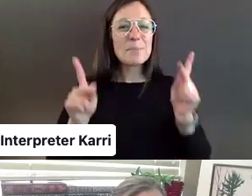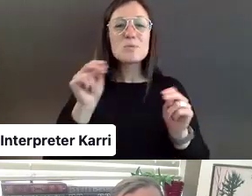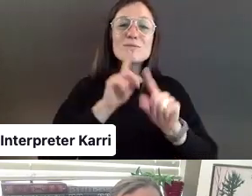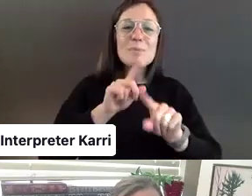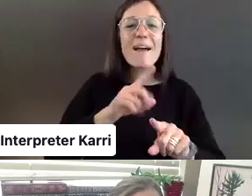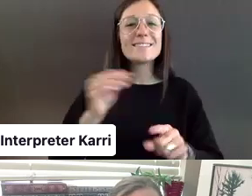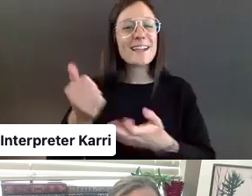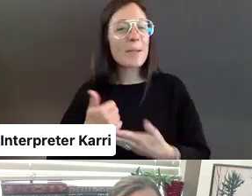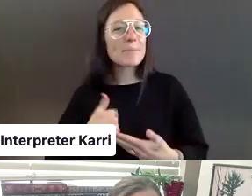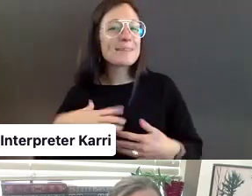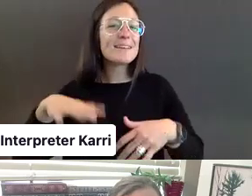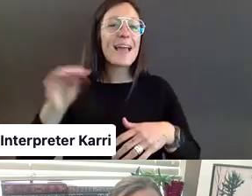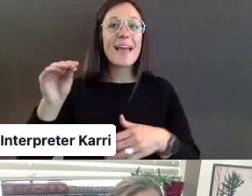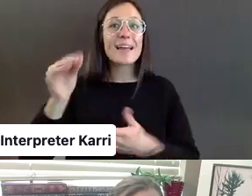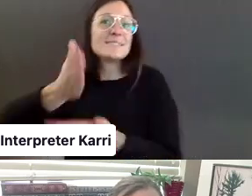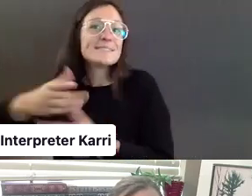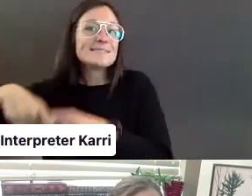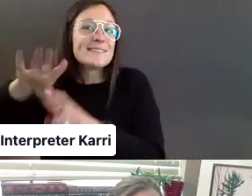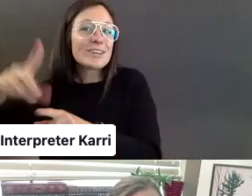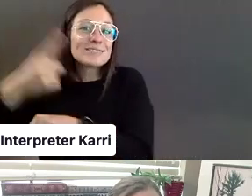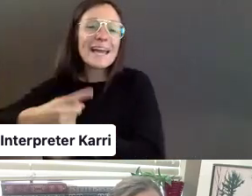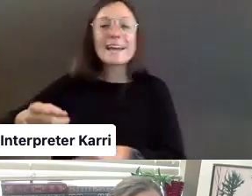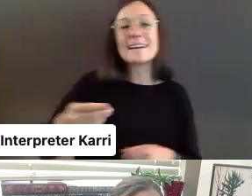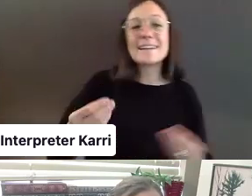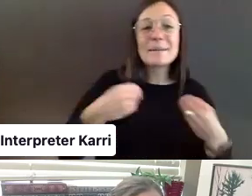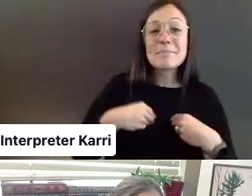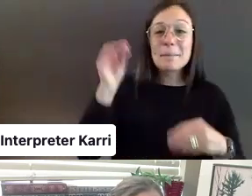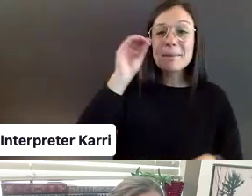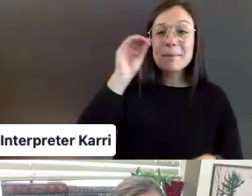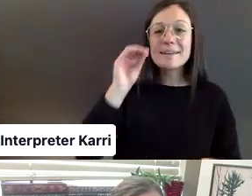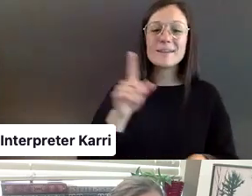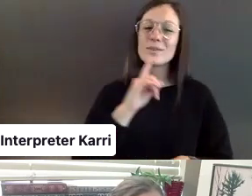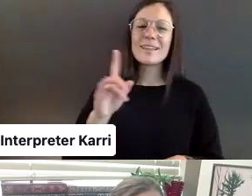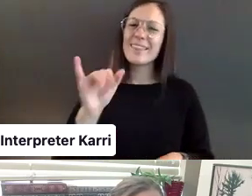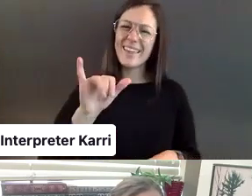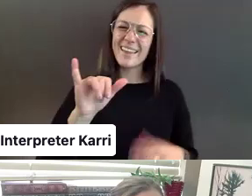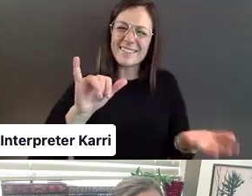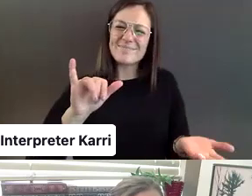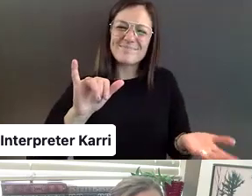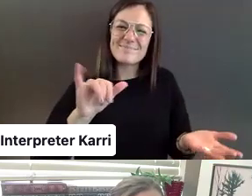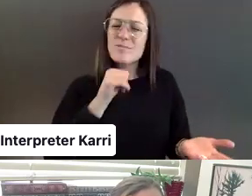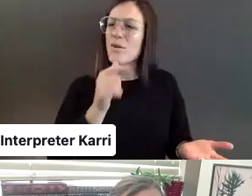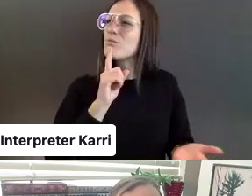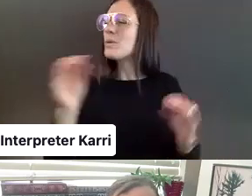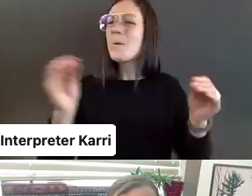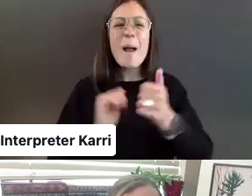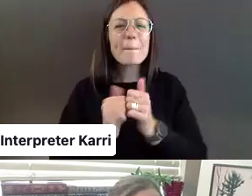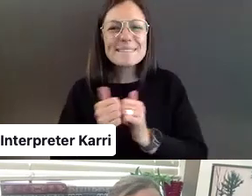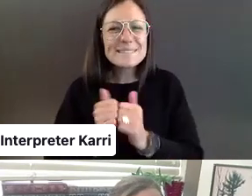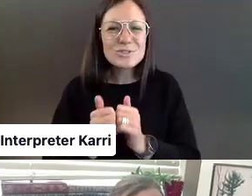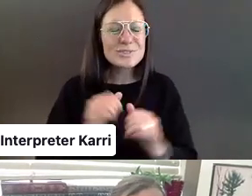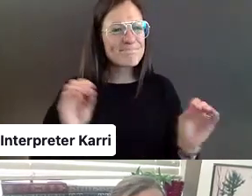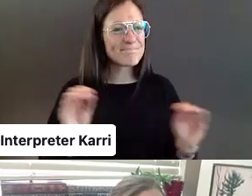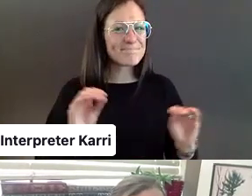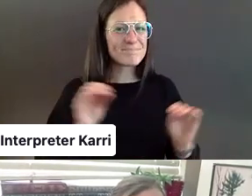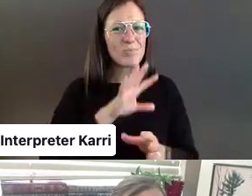me and taking time out of their day to give me their opinion. It just doesn't exist. There's no competition